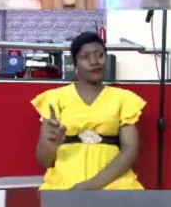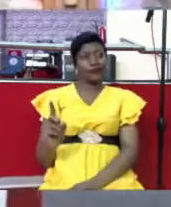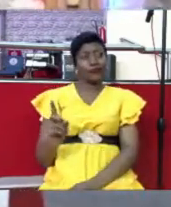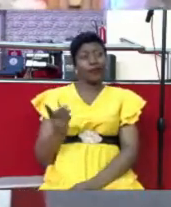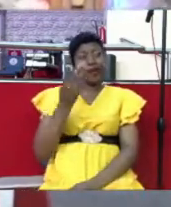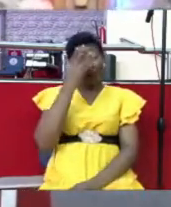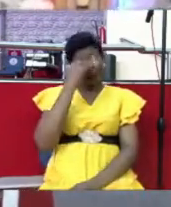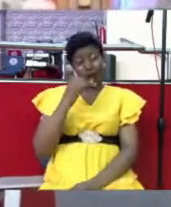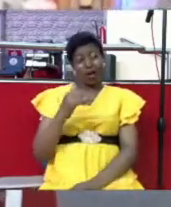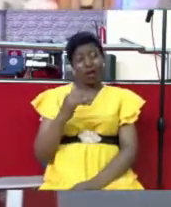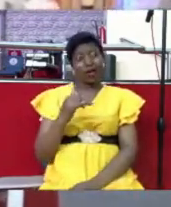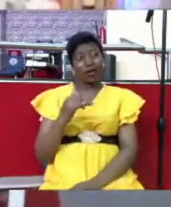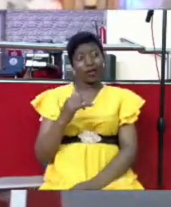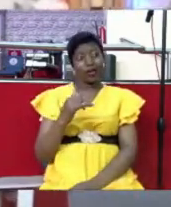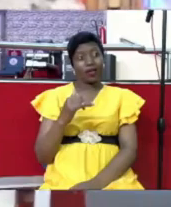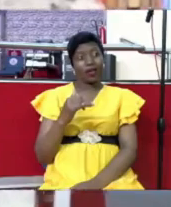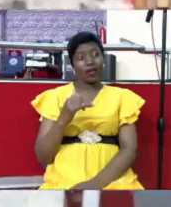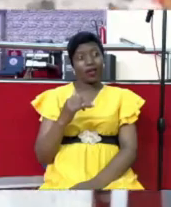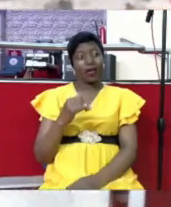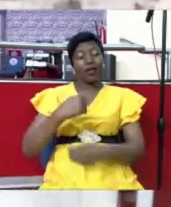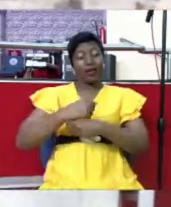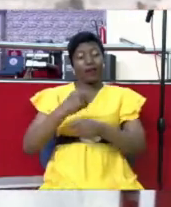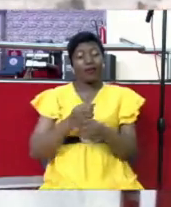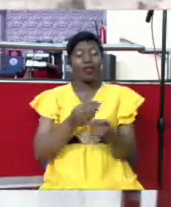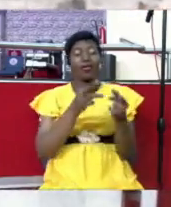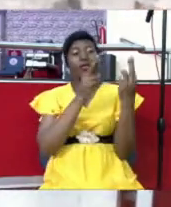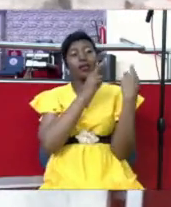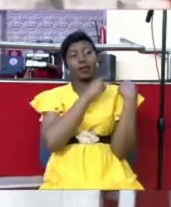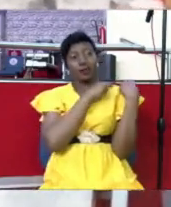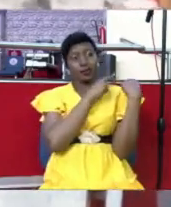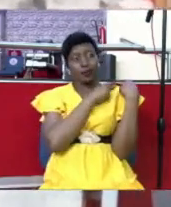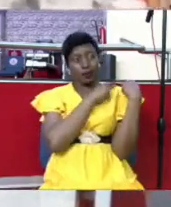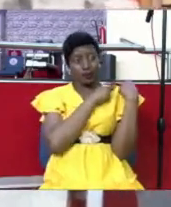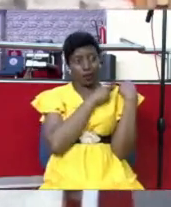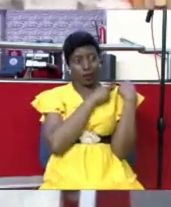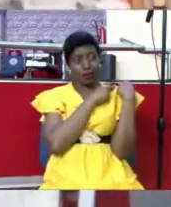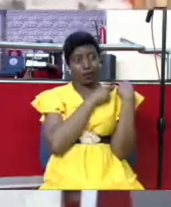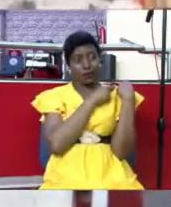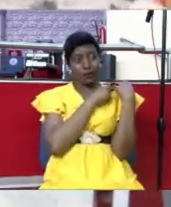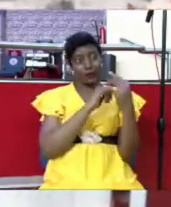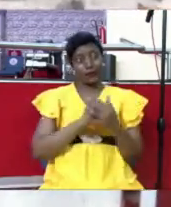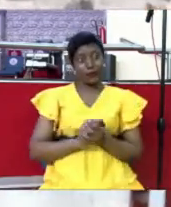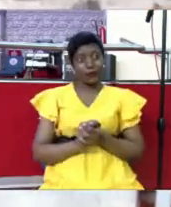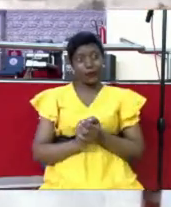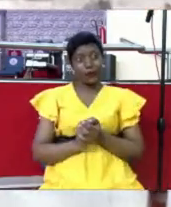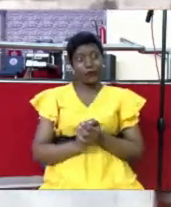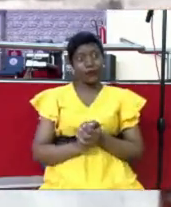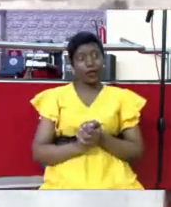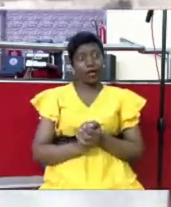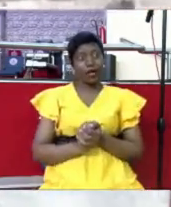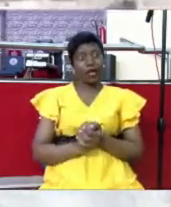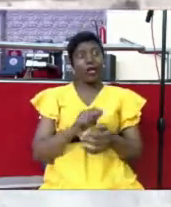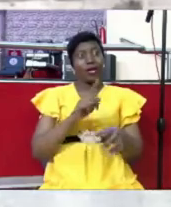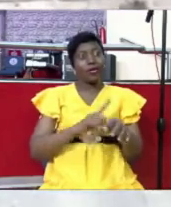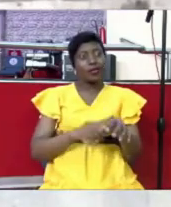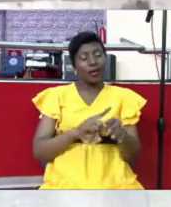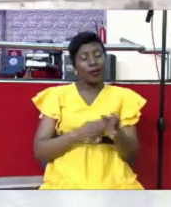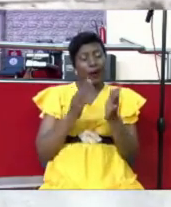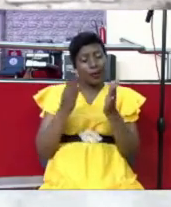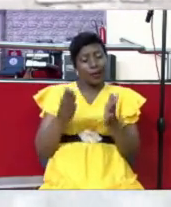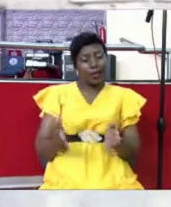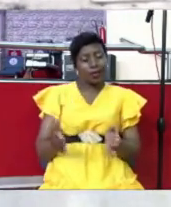as a joint responsibility. Wameichukulia kama ni sababu ya wao wote. That when someone is in luck, ya